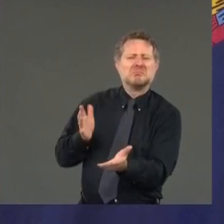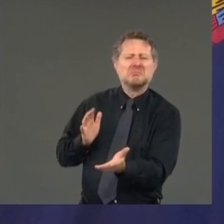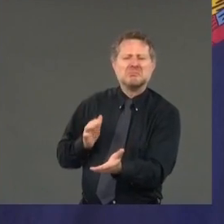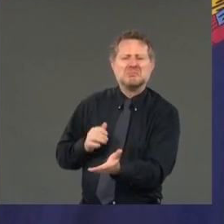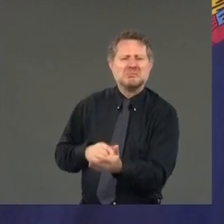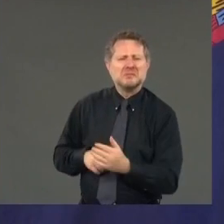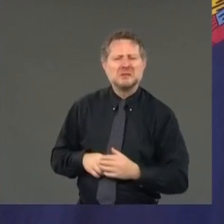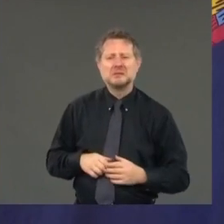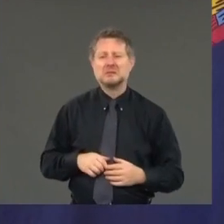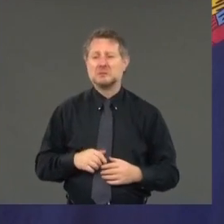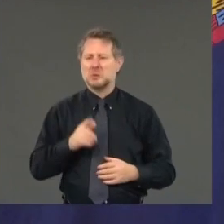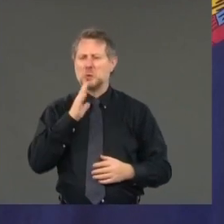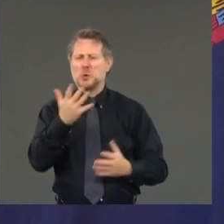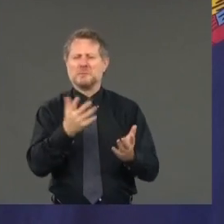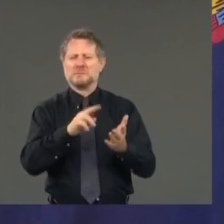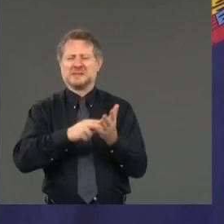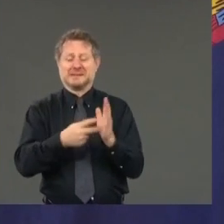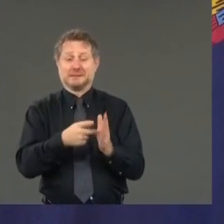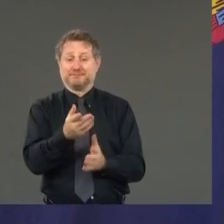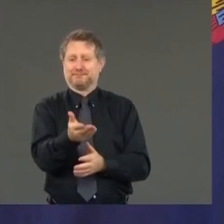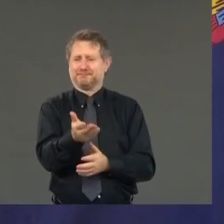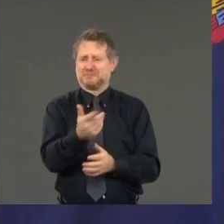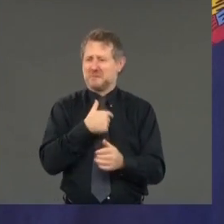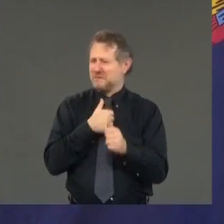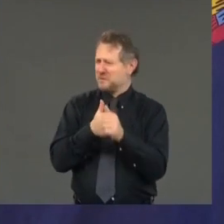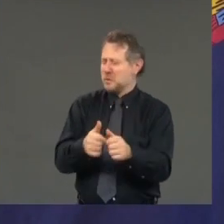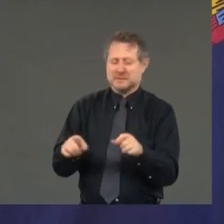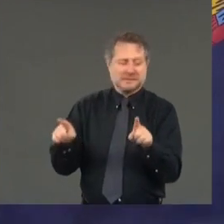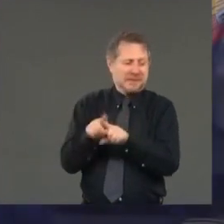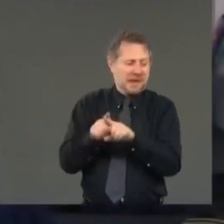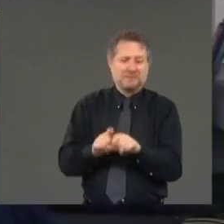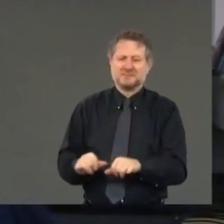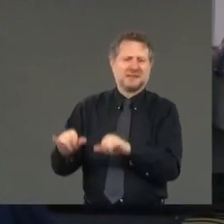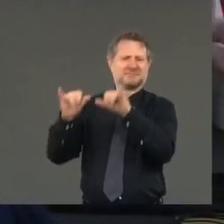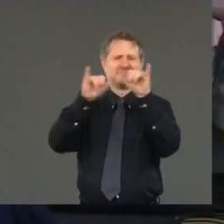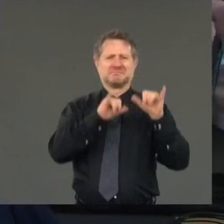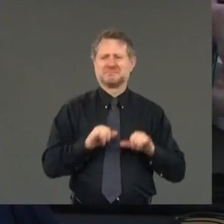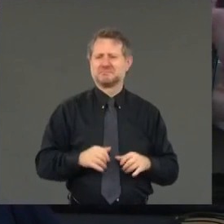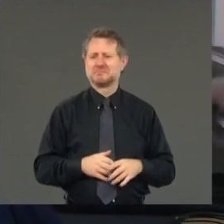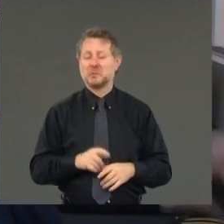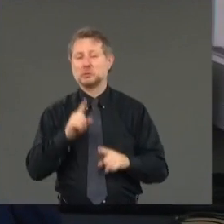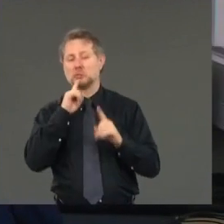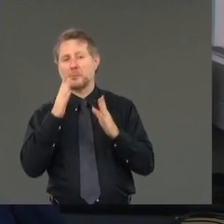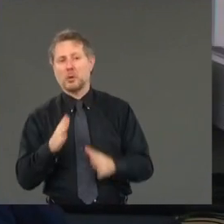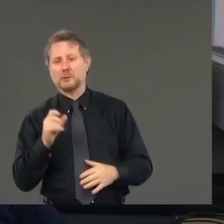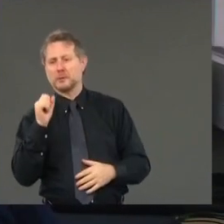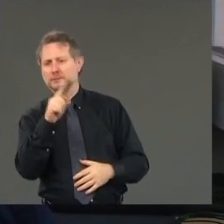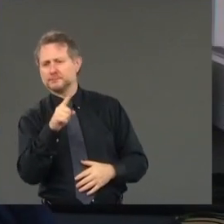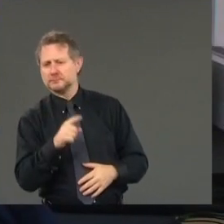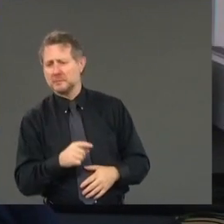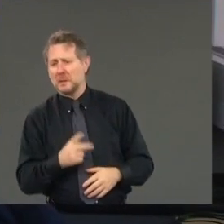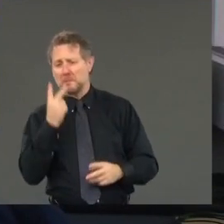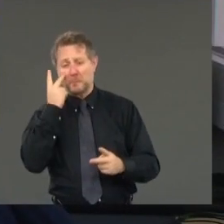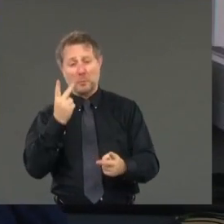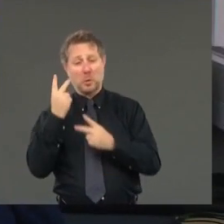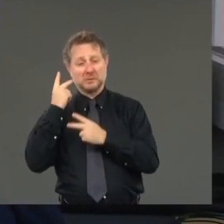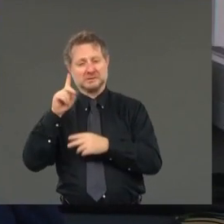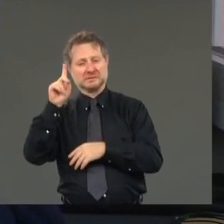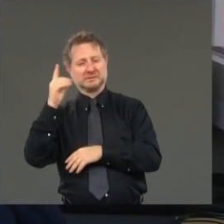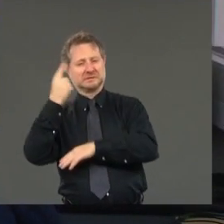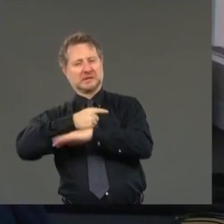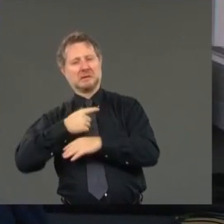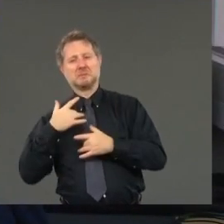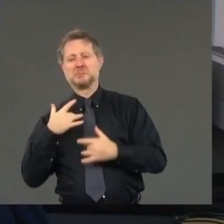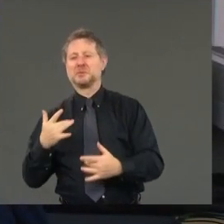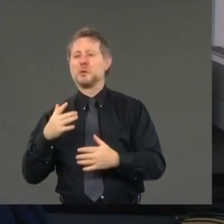that doesn't change where we are now. Memorial Day, as you know, is the unofficial kickoff of summer, and a lot of people are probably going to be